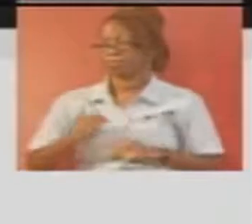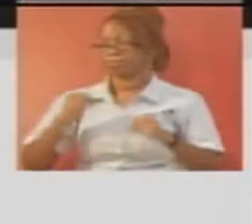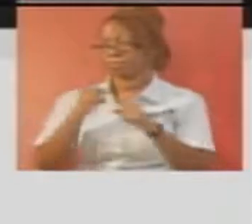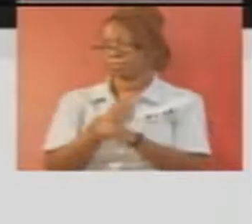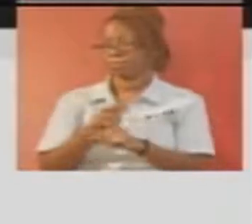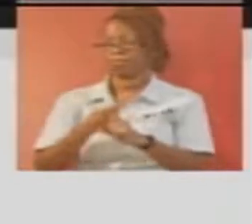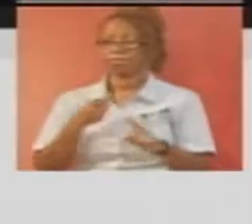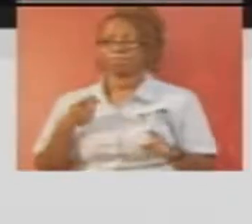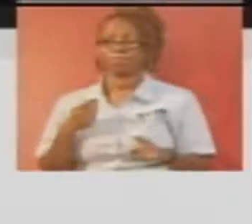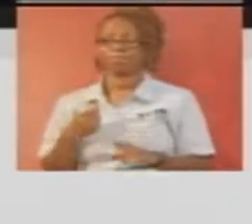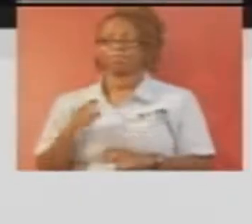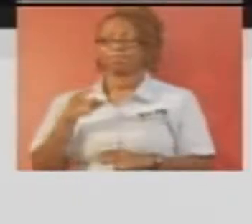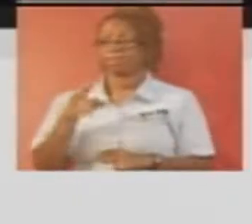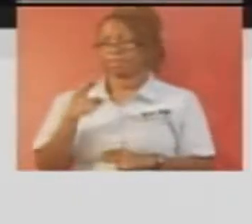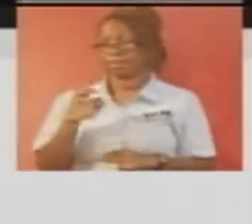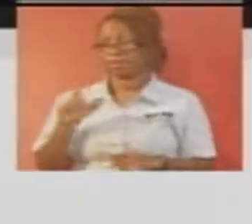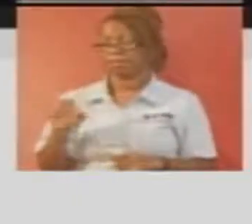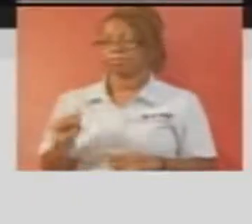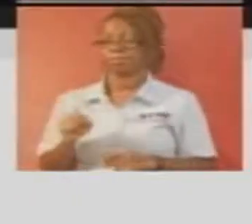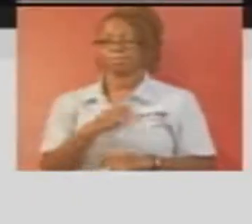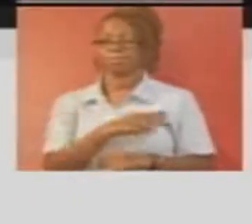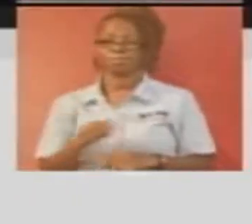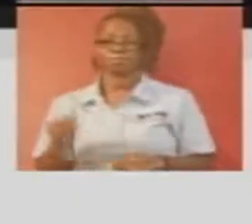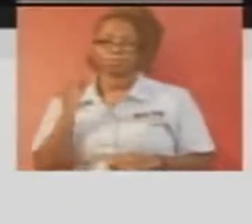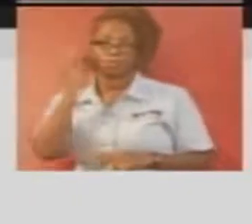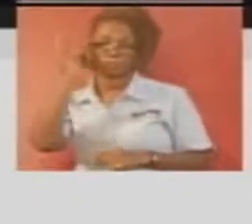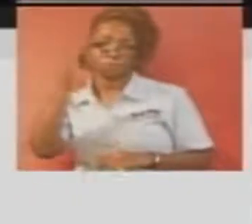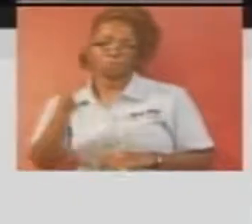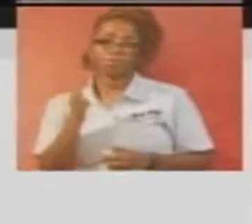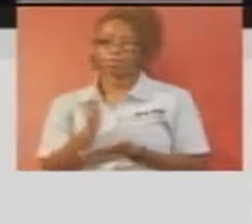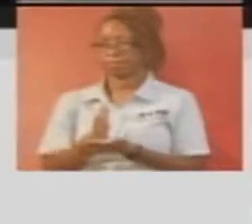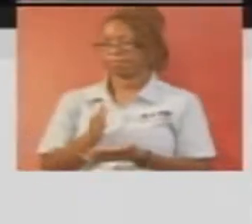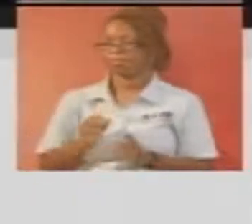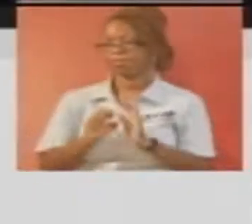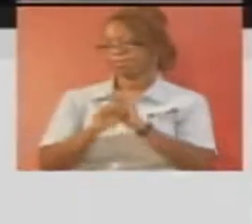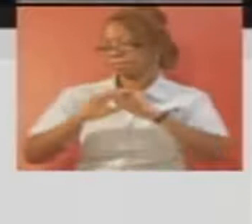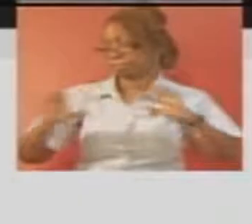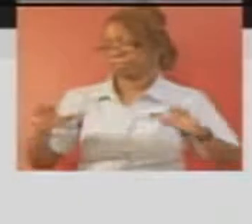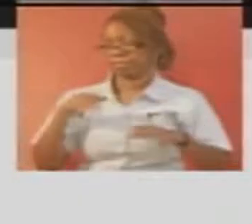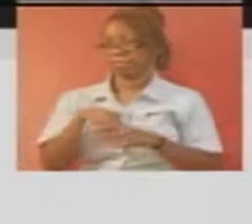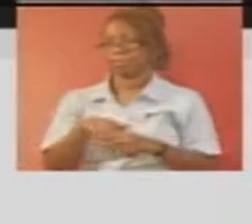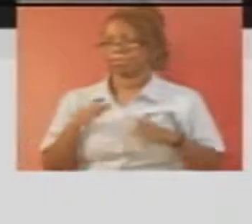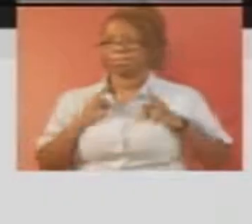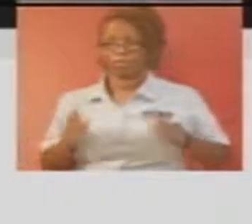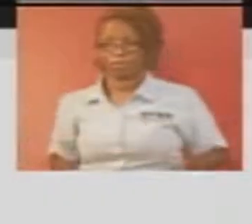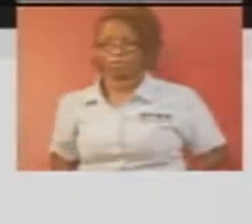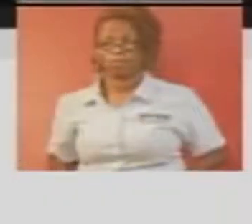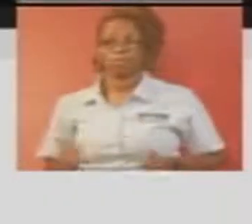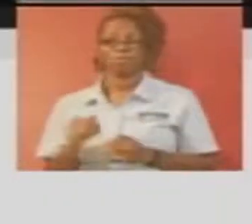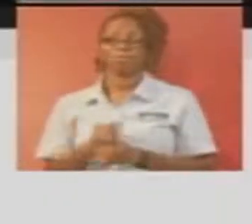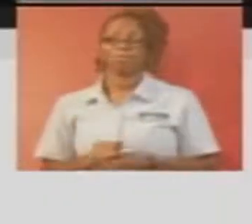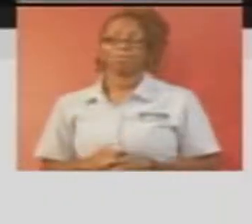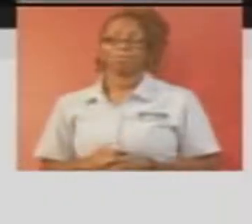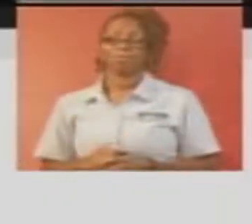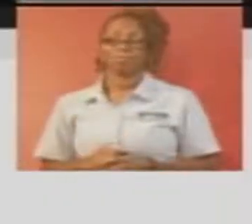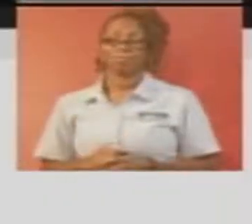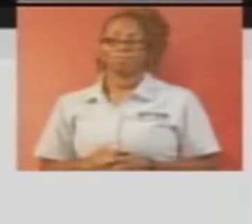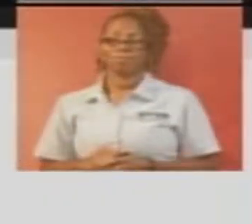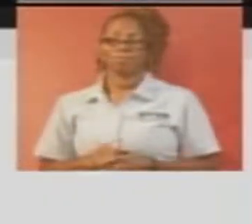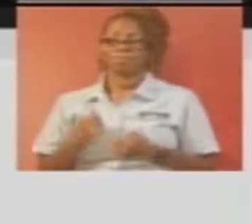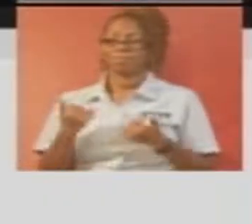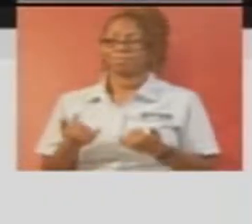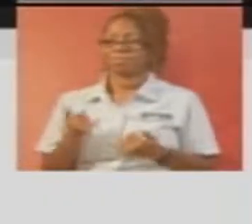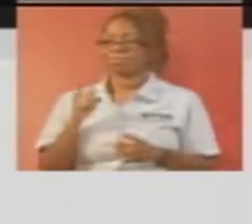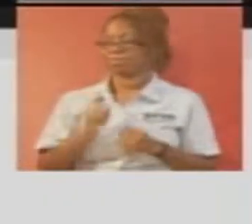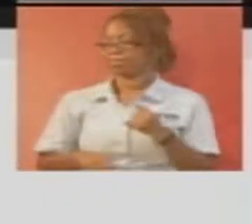that they have one of them they have in use now is that type of vaccine. Then finally, we have the ones that are newer